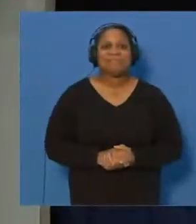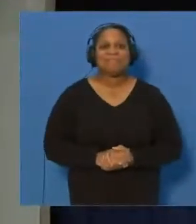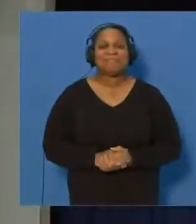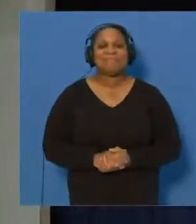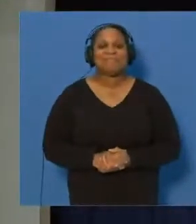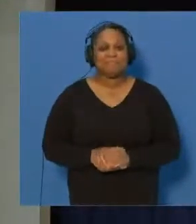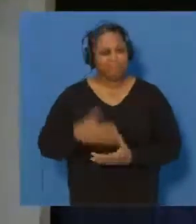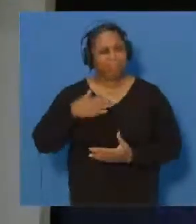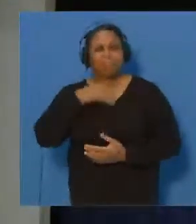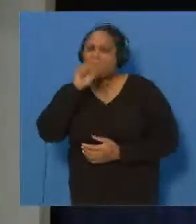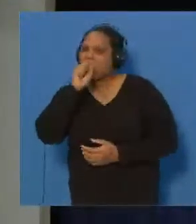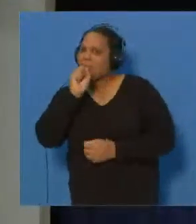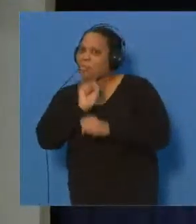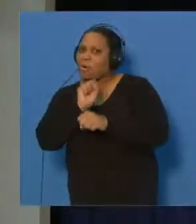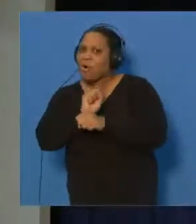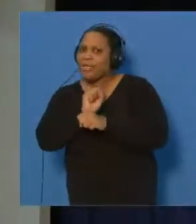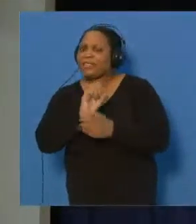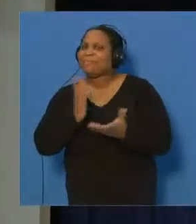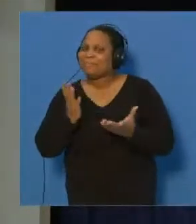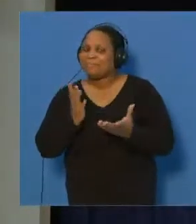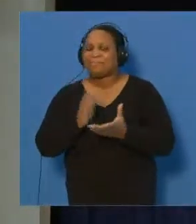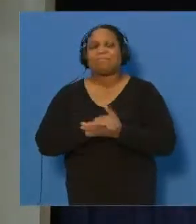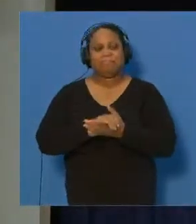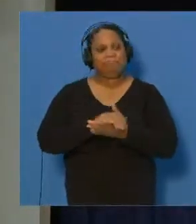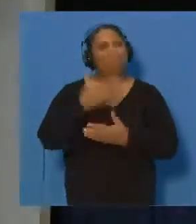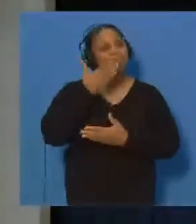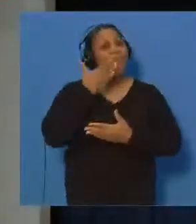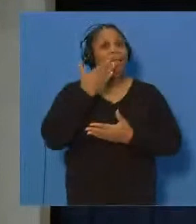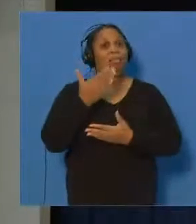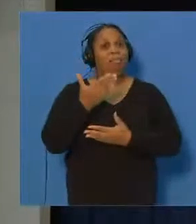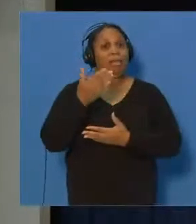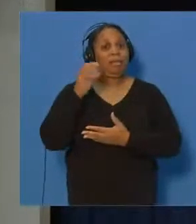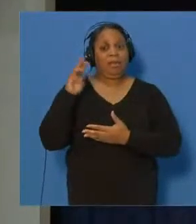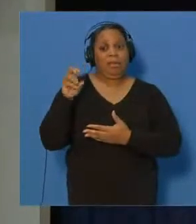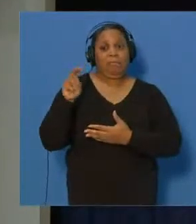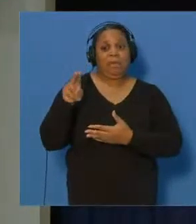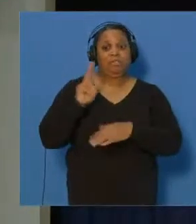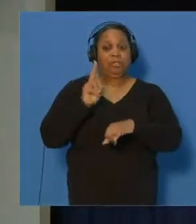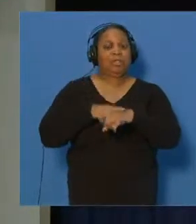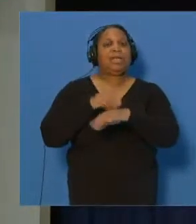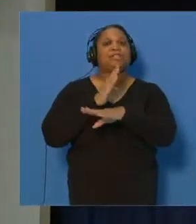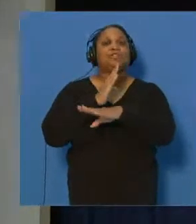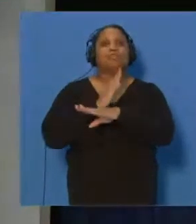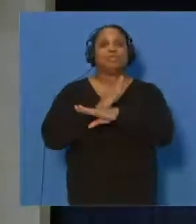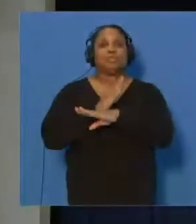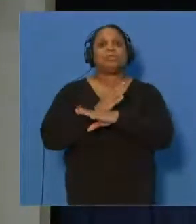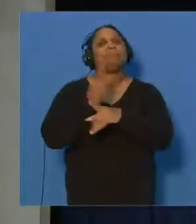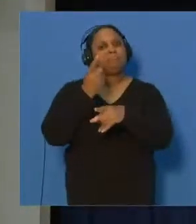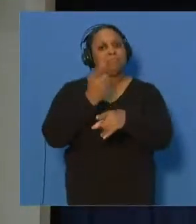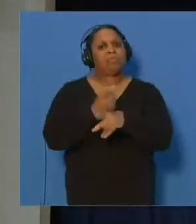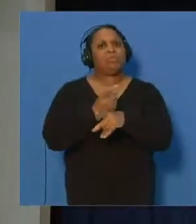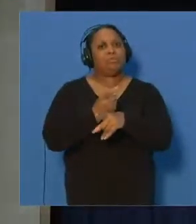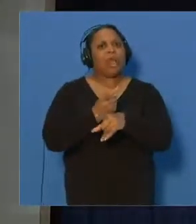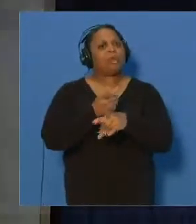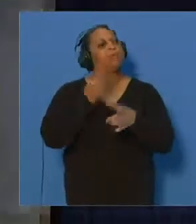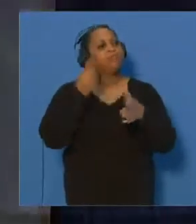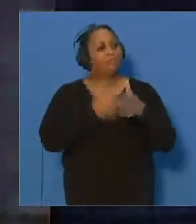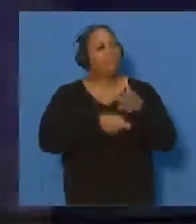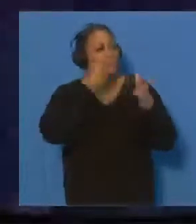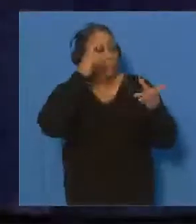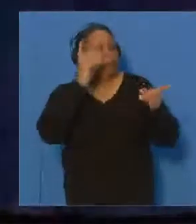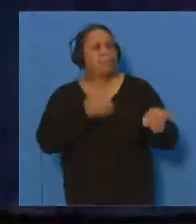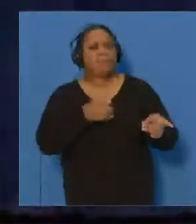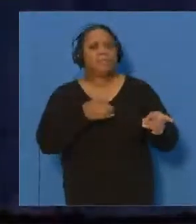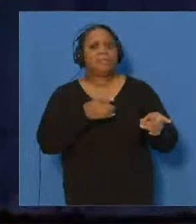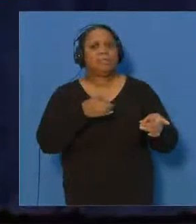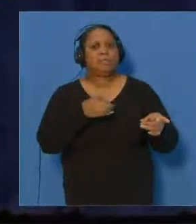Is this microphone working? Yes, sir. Thank you. The Minister of National Security is correct that charging decisions